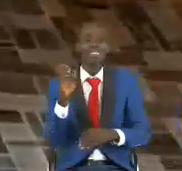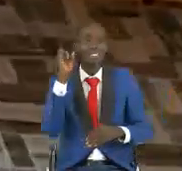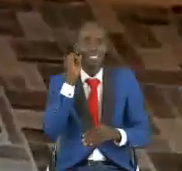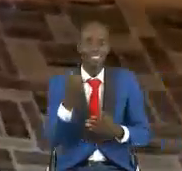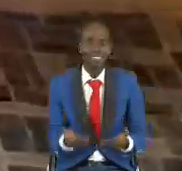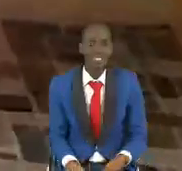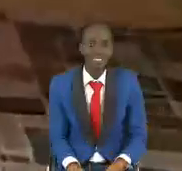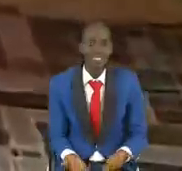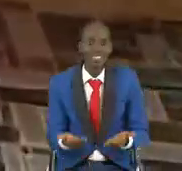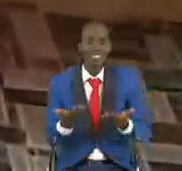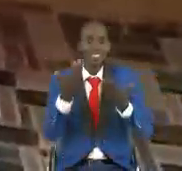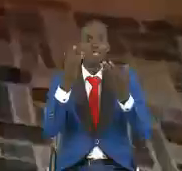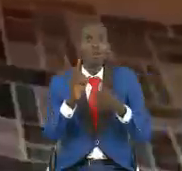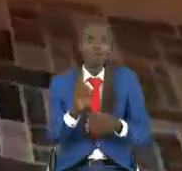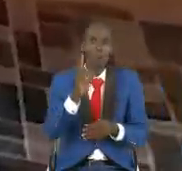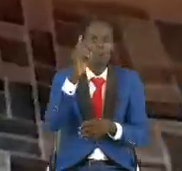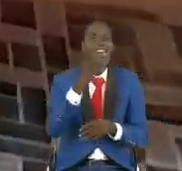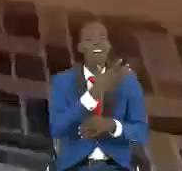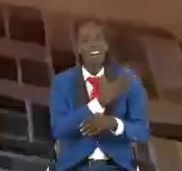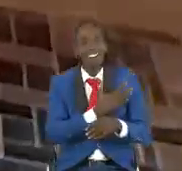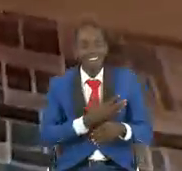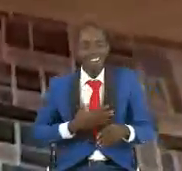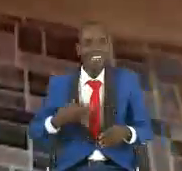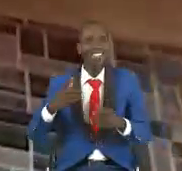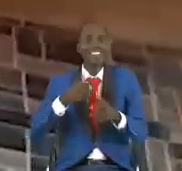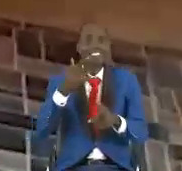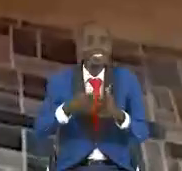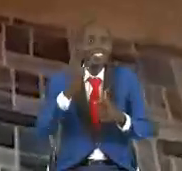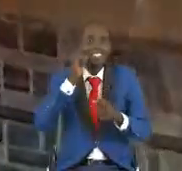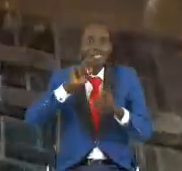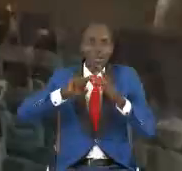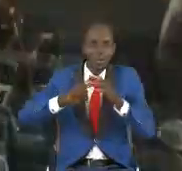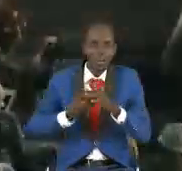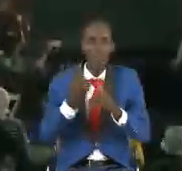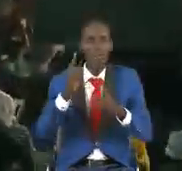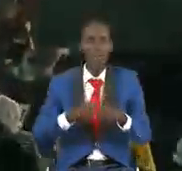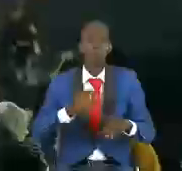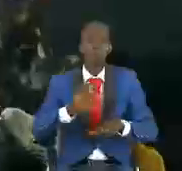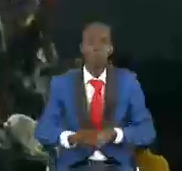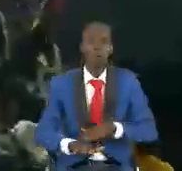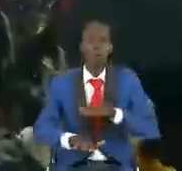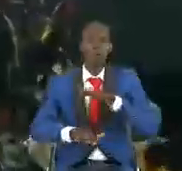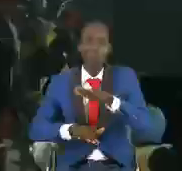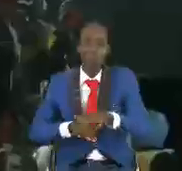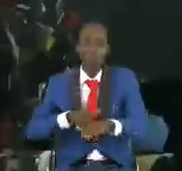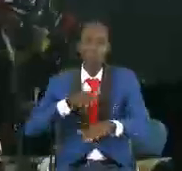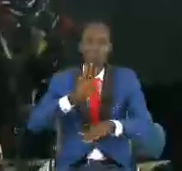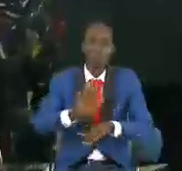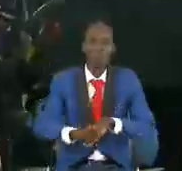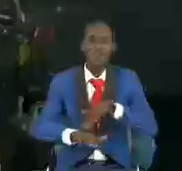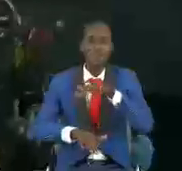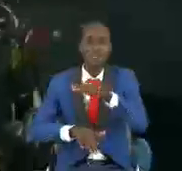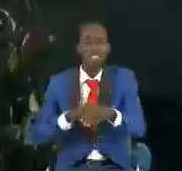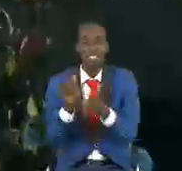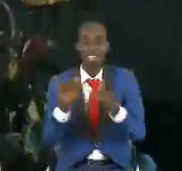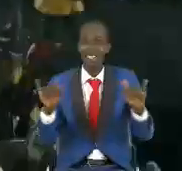that paralysis. And then she began to walk. Began to walk. That same power